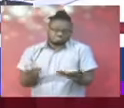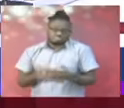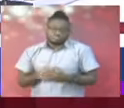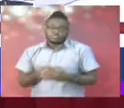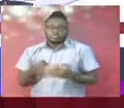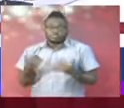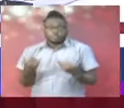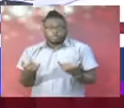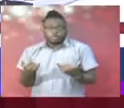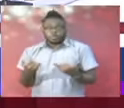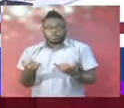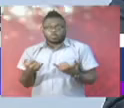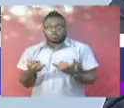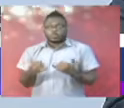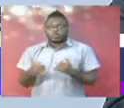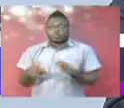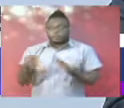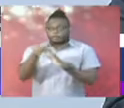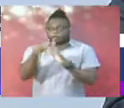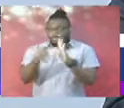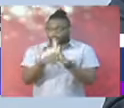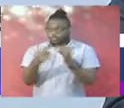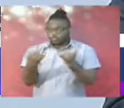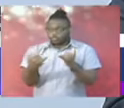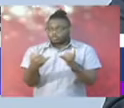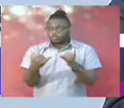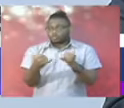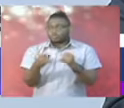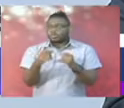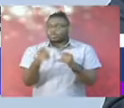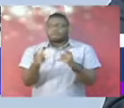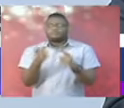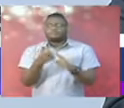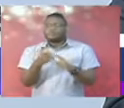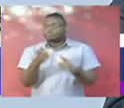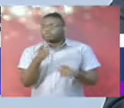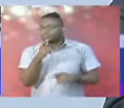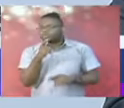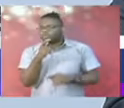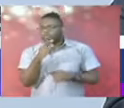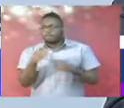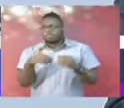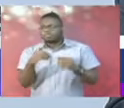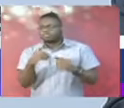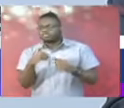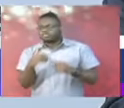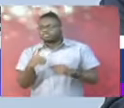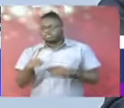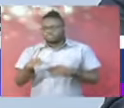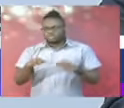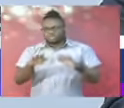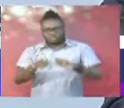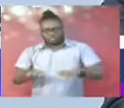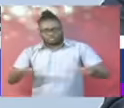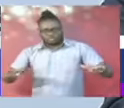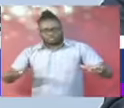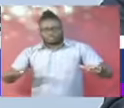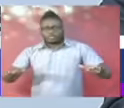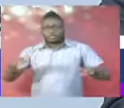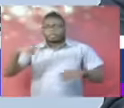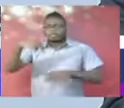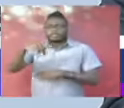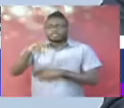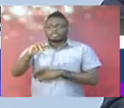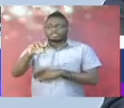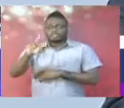the entry policy as it relates to PCR testing in Trinidad and Tobago since the beginning of the pandemic has been the